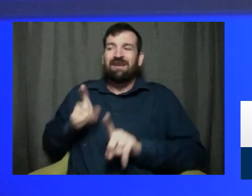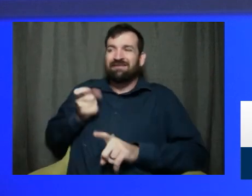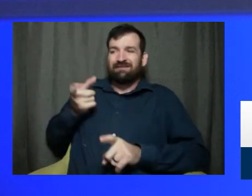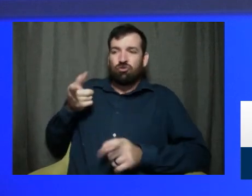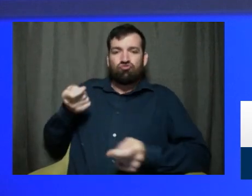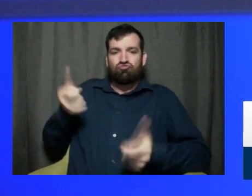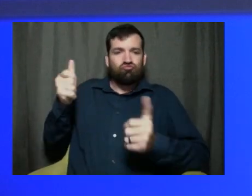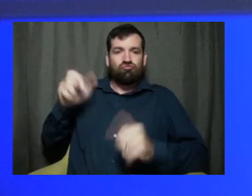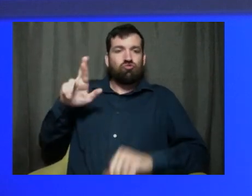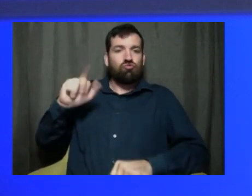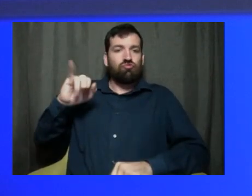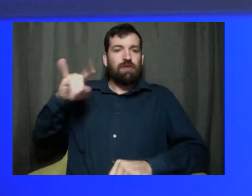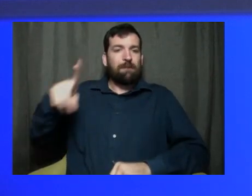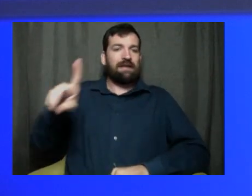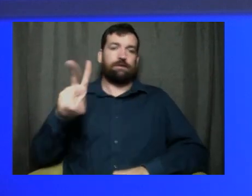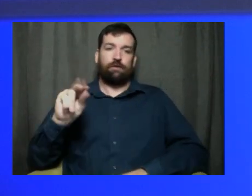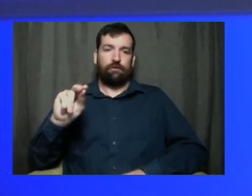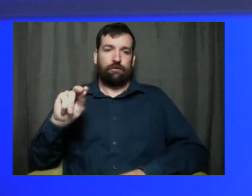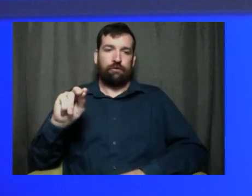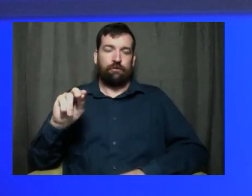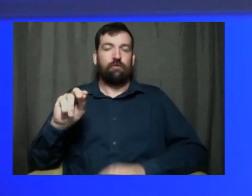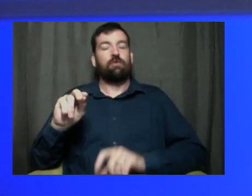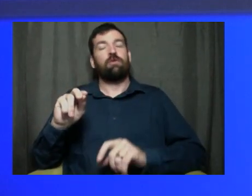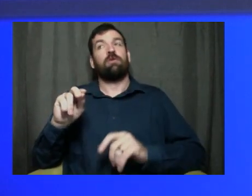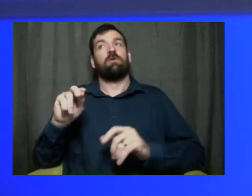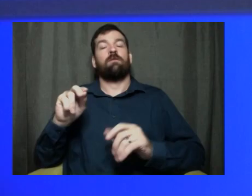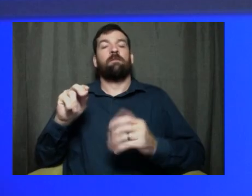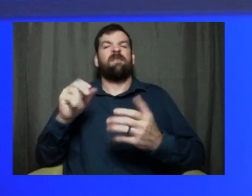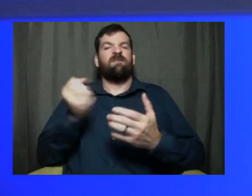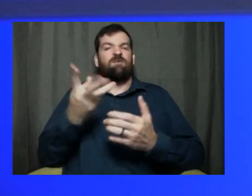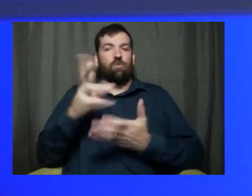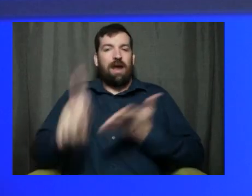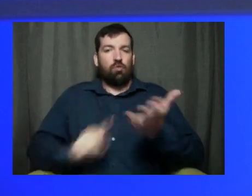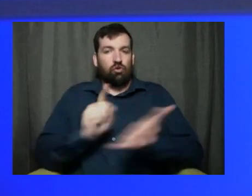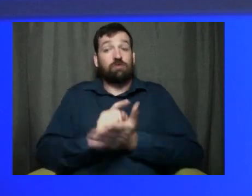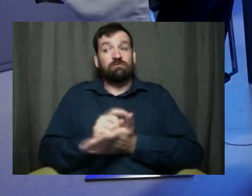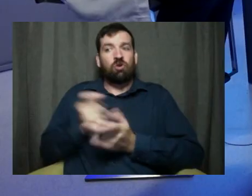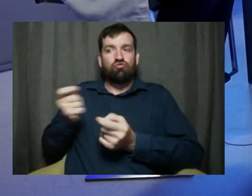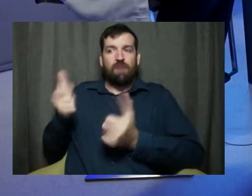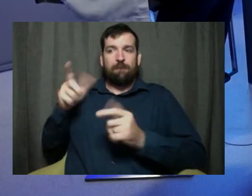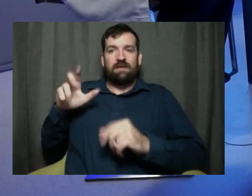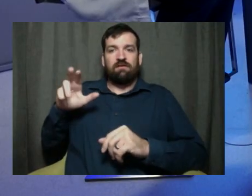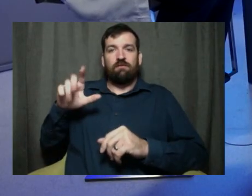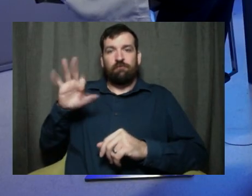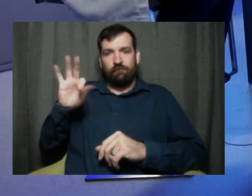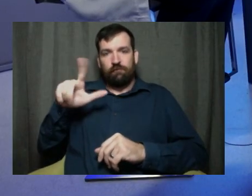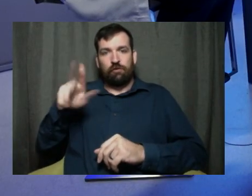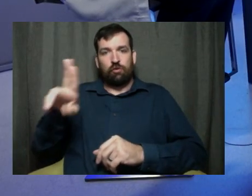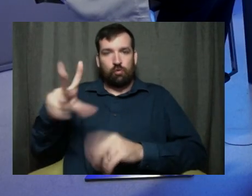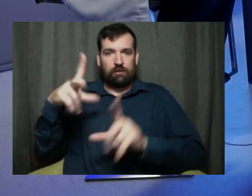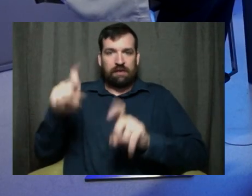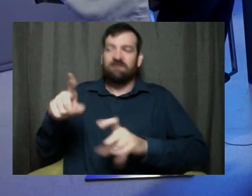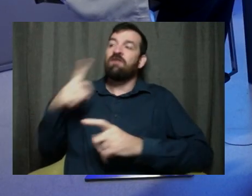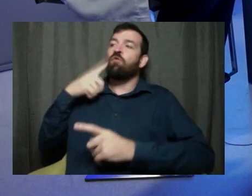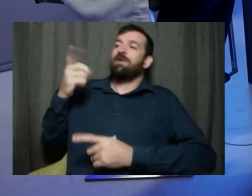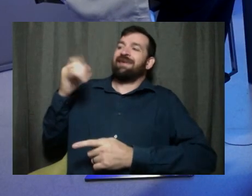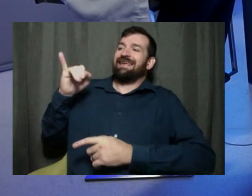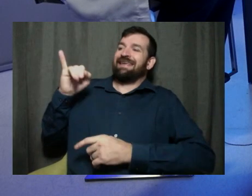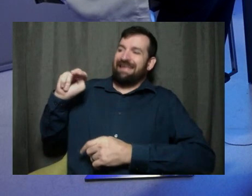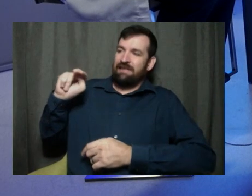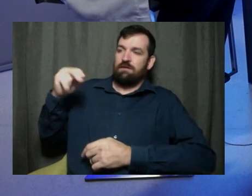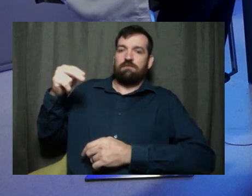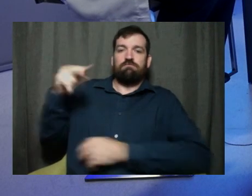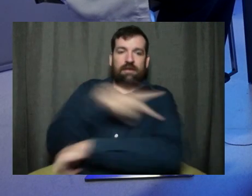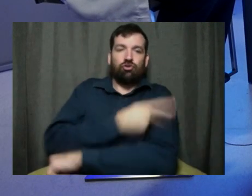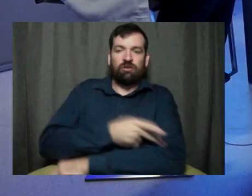away, but within a few hours. We can also do a rapid flu test. I'd defer to Dr. Lewis on what gets done on the inpatient floor here. Yeah, so